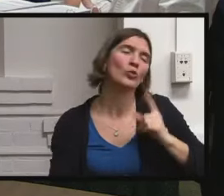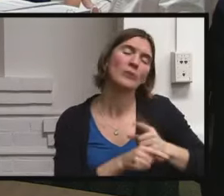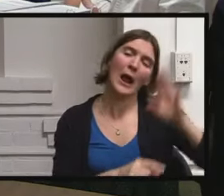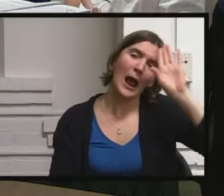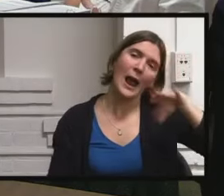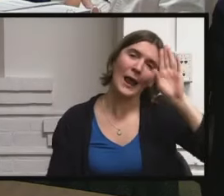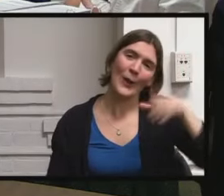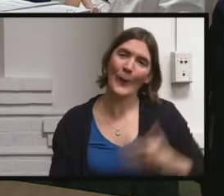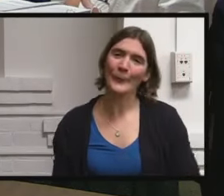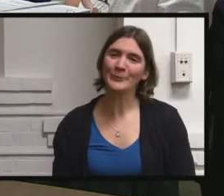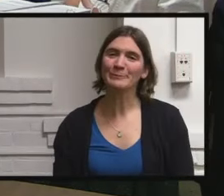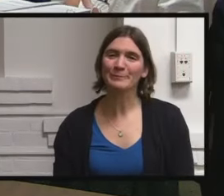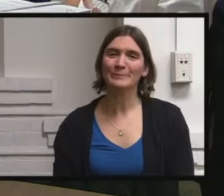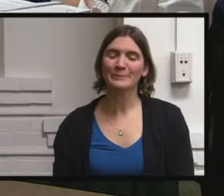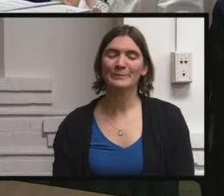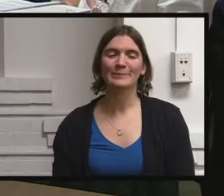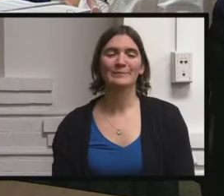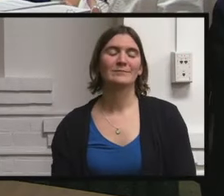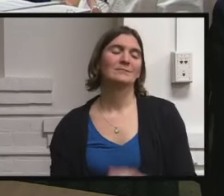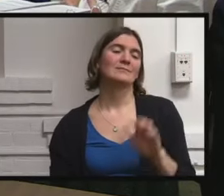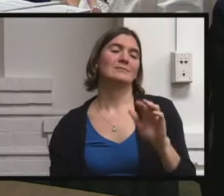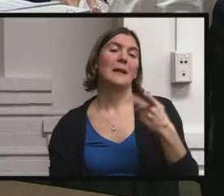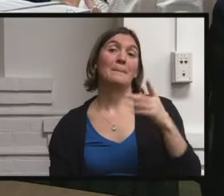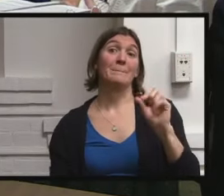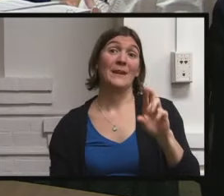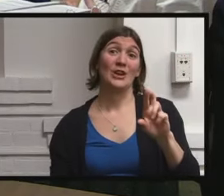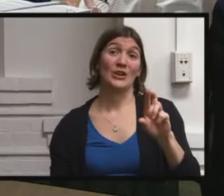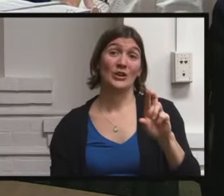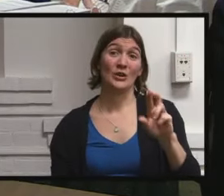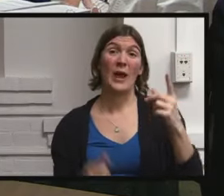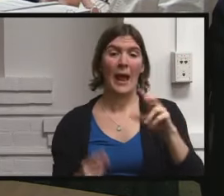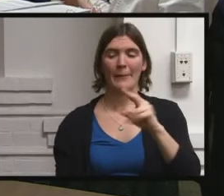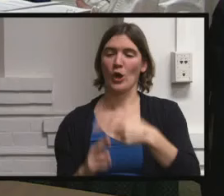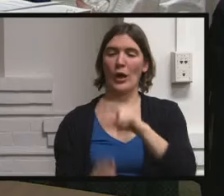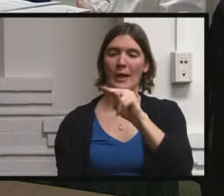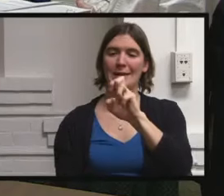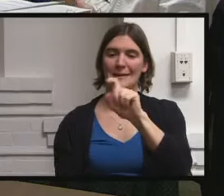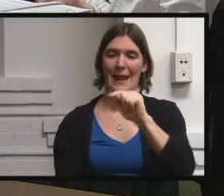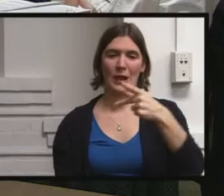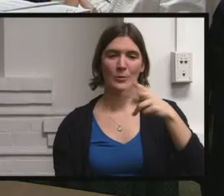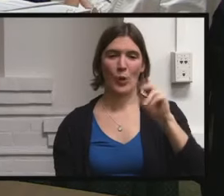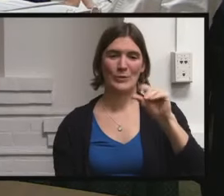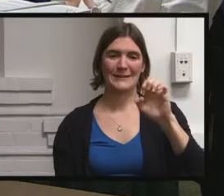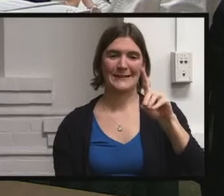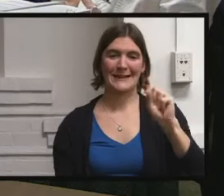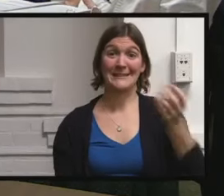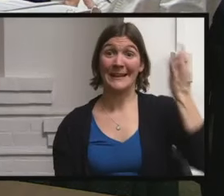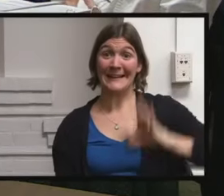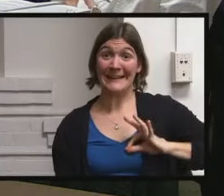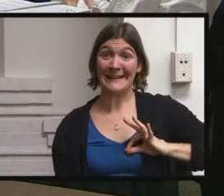Right. Right. The net proceeds issue is come and gone,